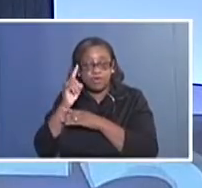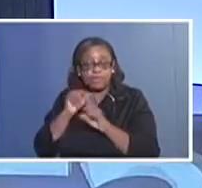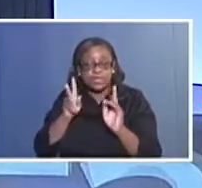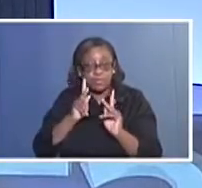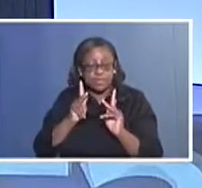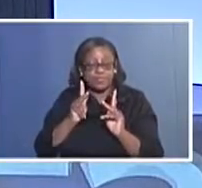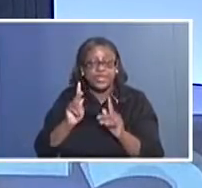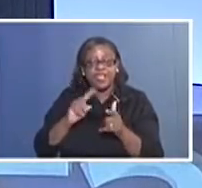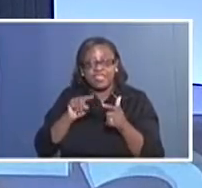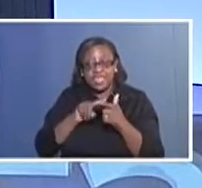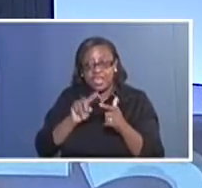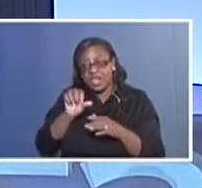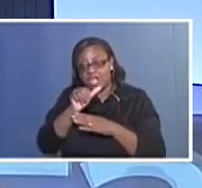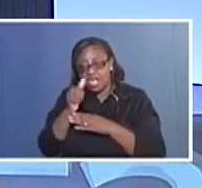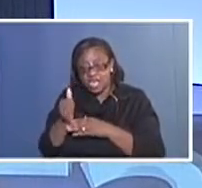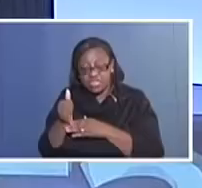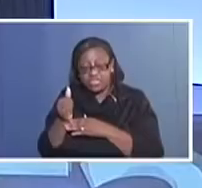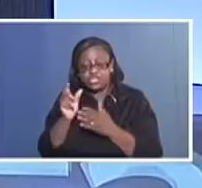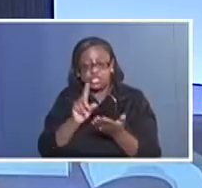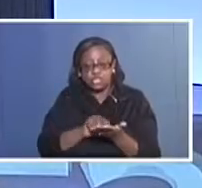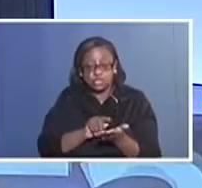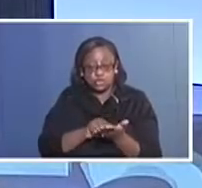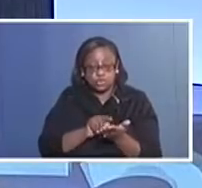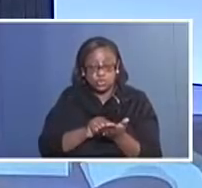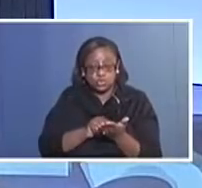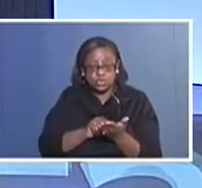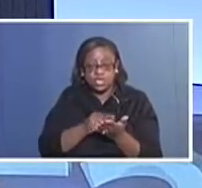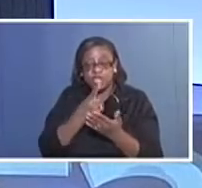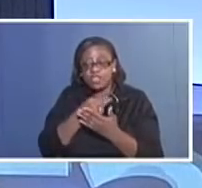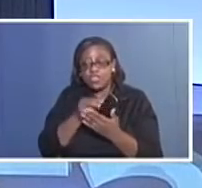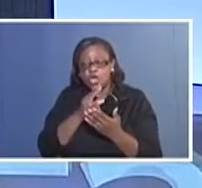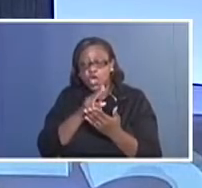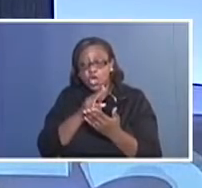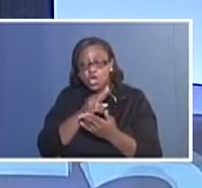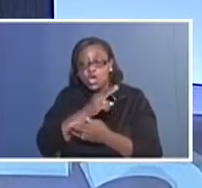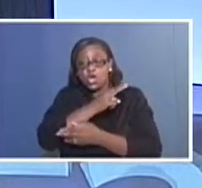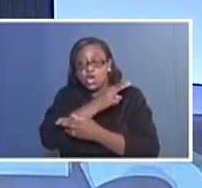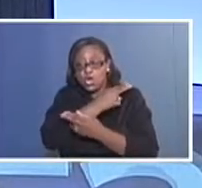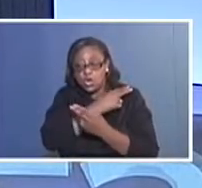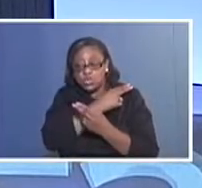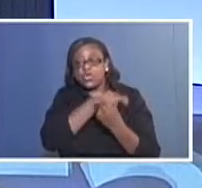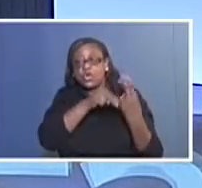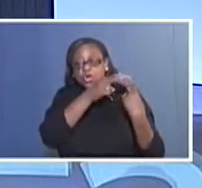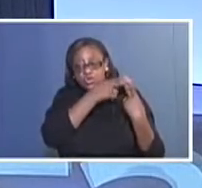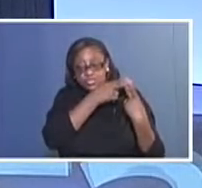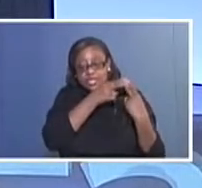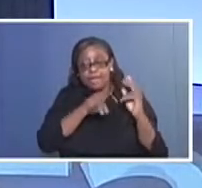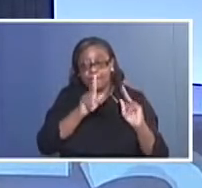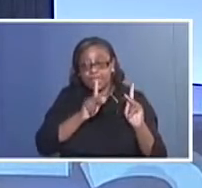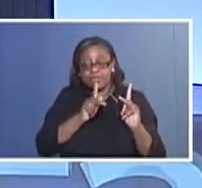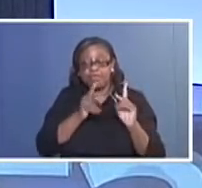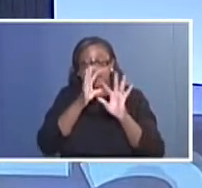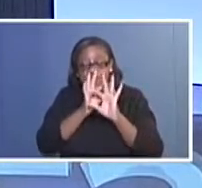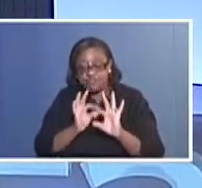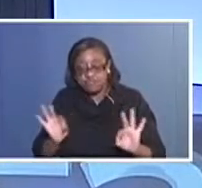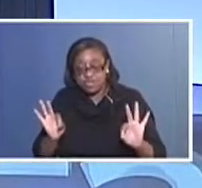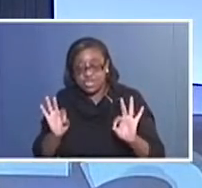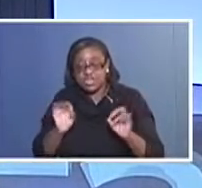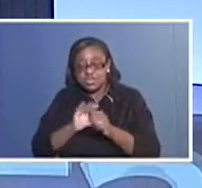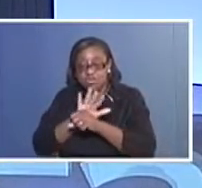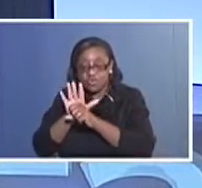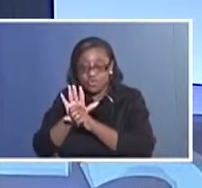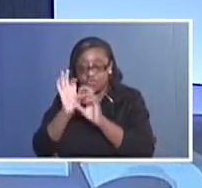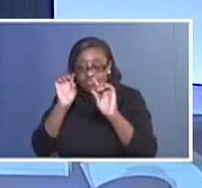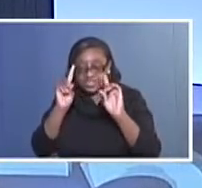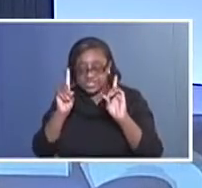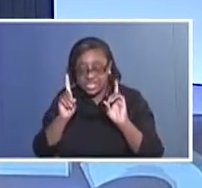news this evening, hotel workers granted their request for free COVID testing, a move seen as an advancement to labor